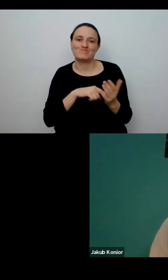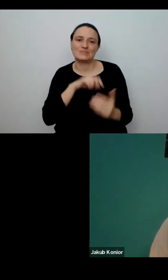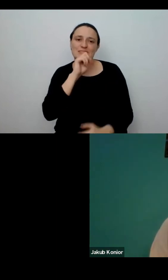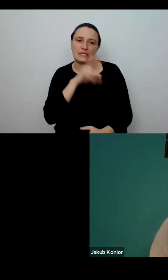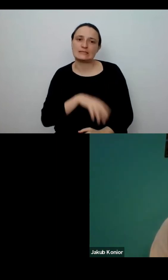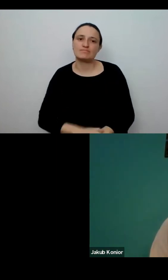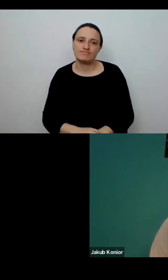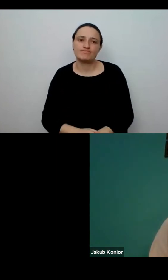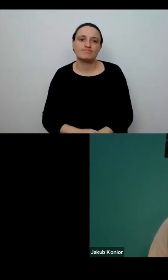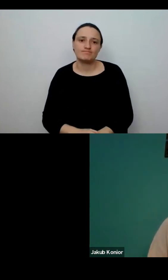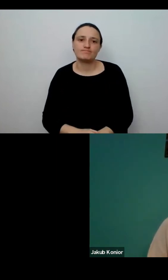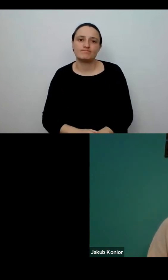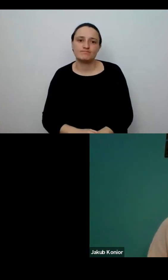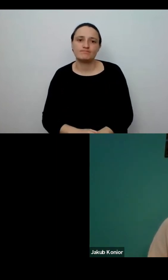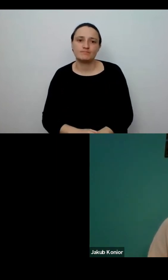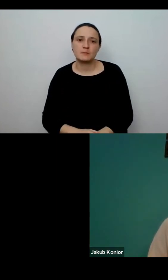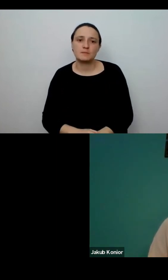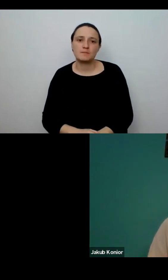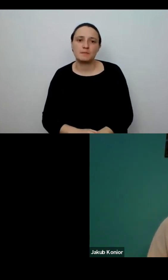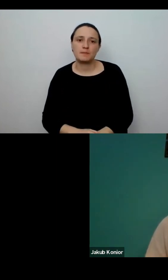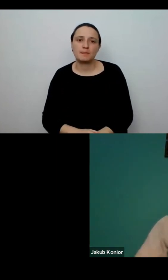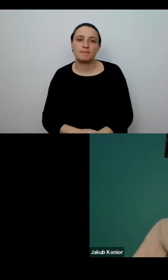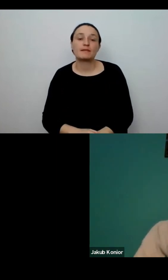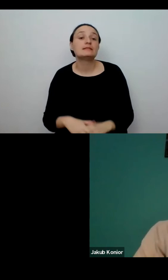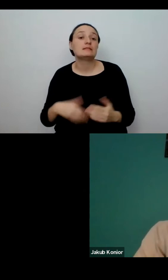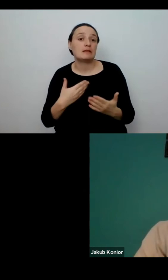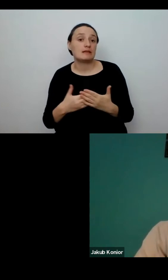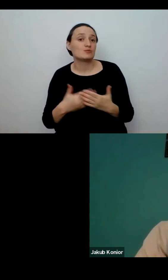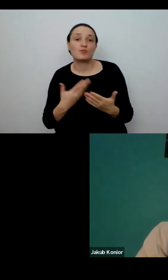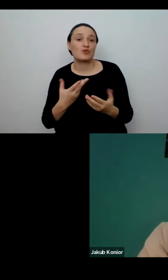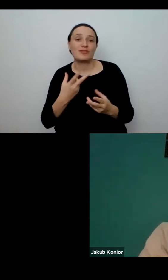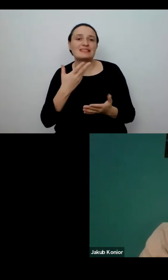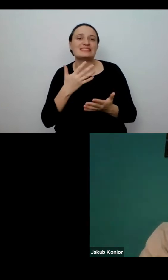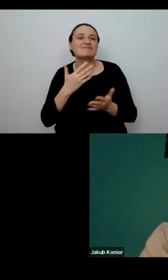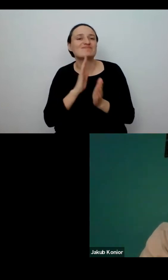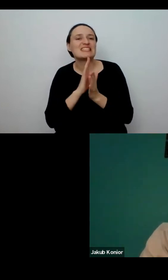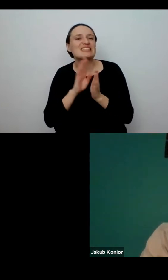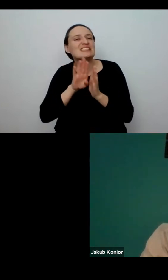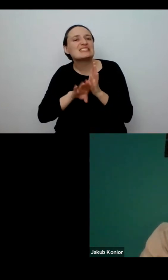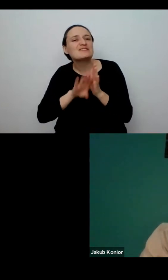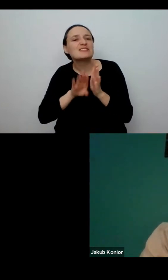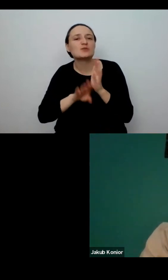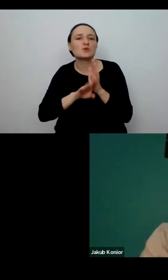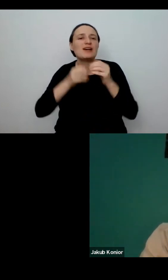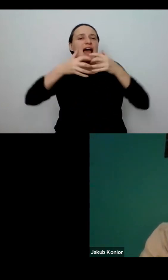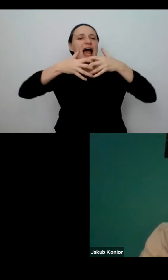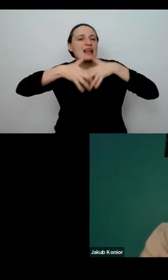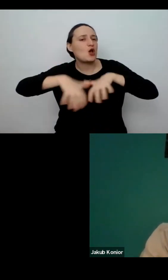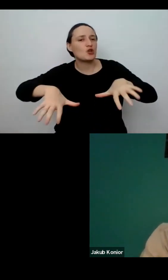So the aurora might still escape my algorithm, but for